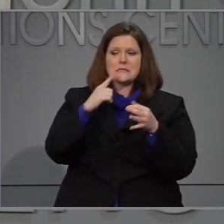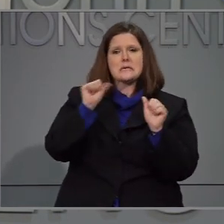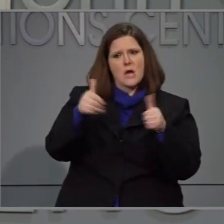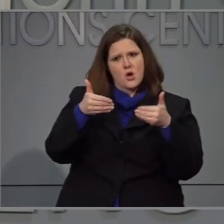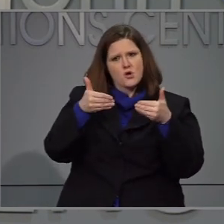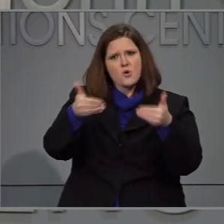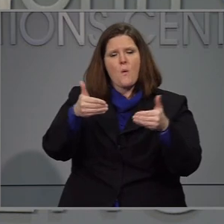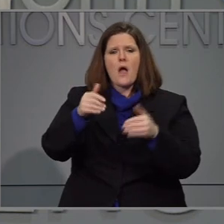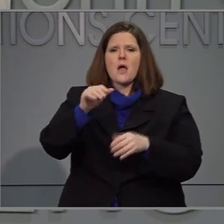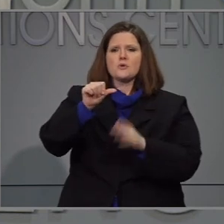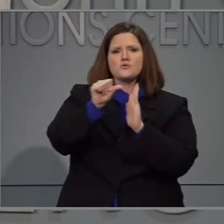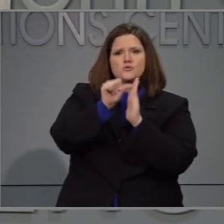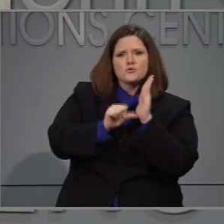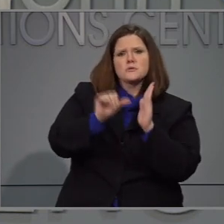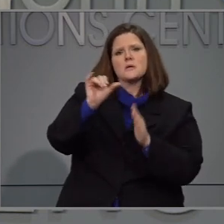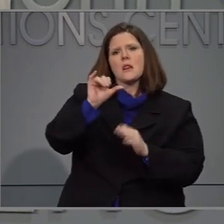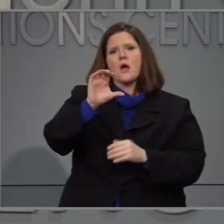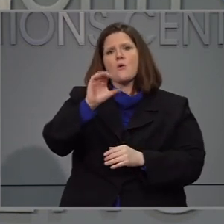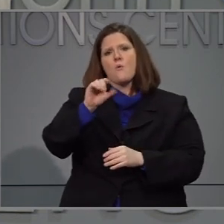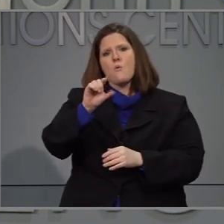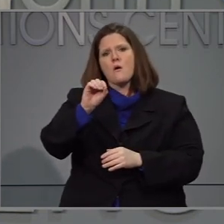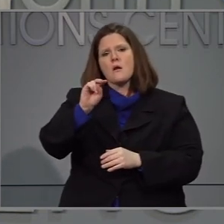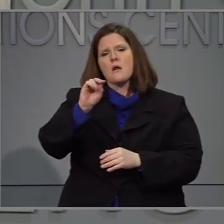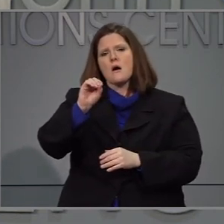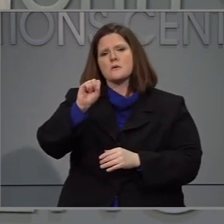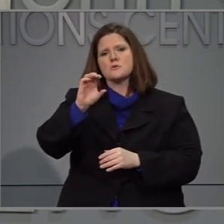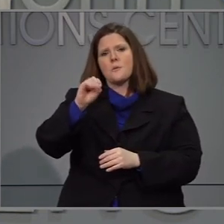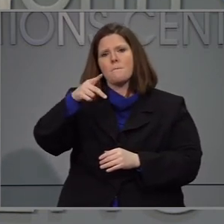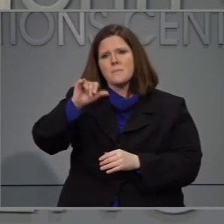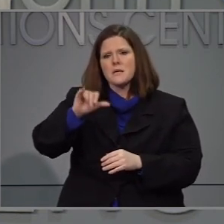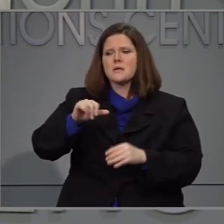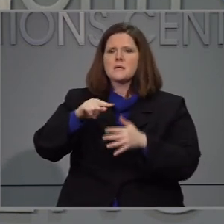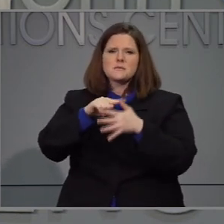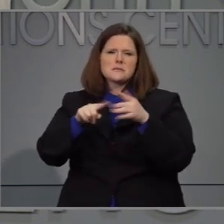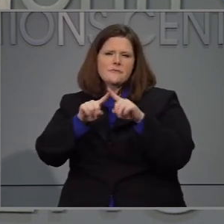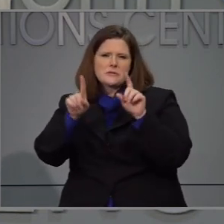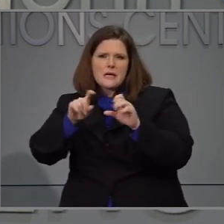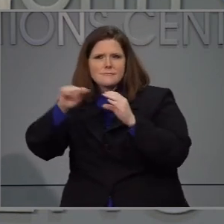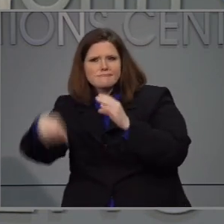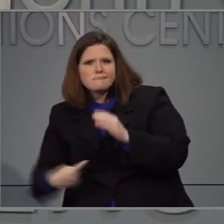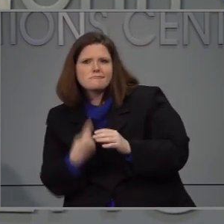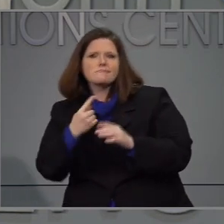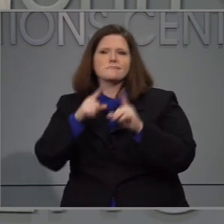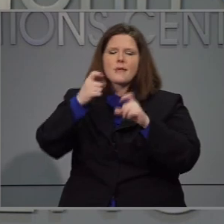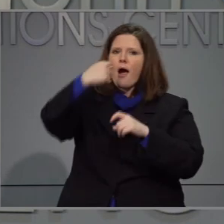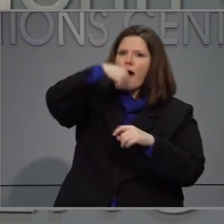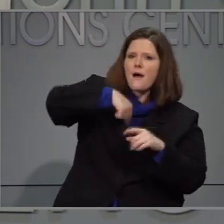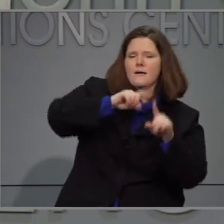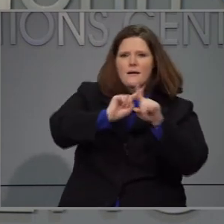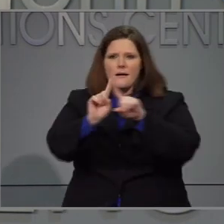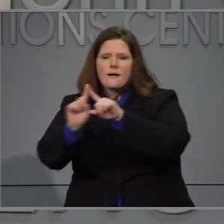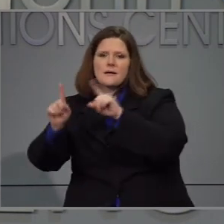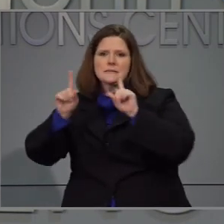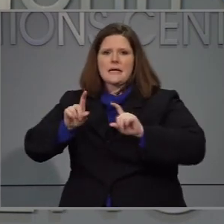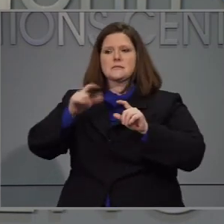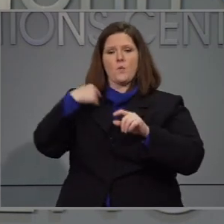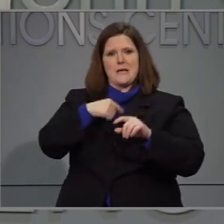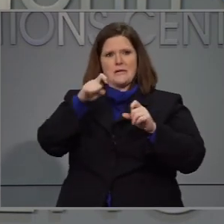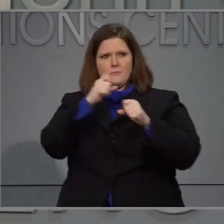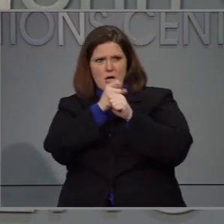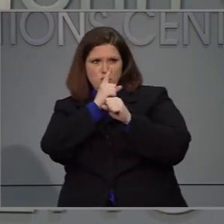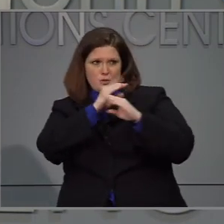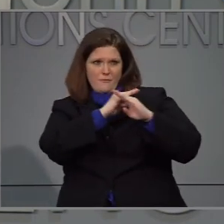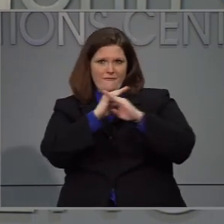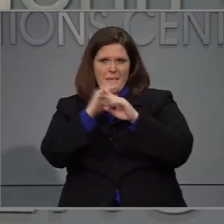colonoscopies and other things to make sure we do our preventive care and that we take care of people's needs at the same time.